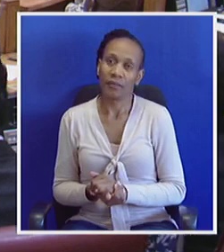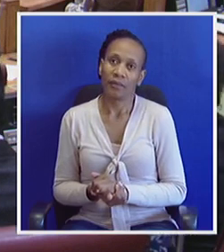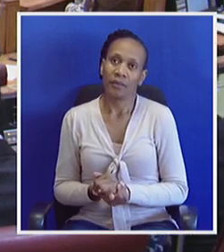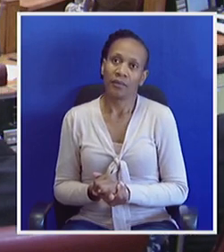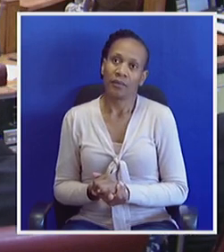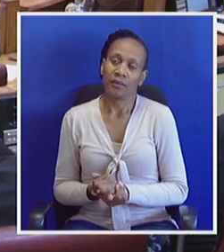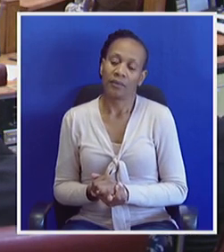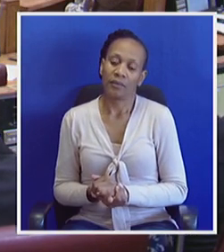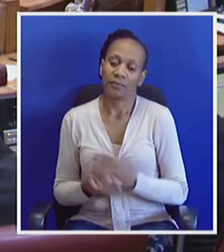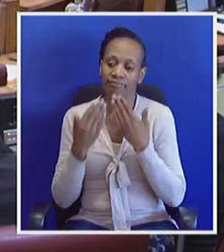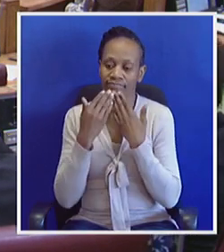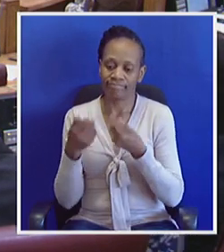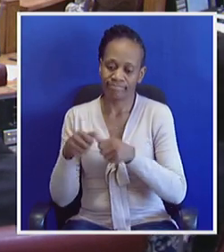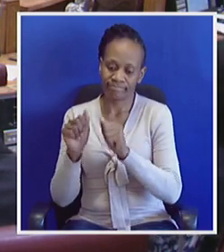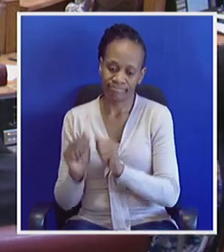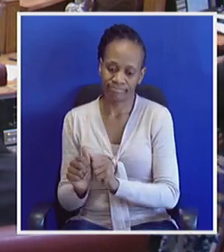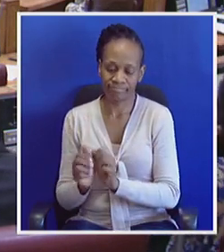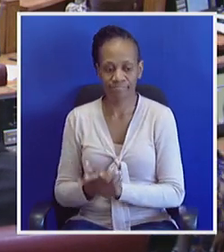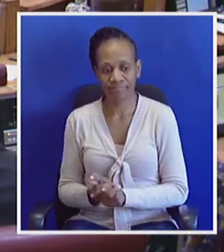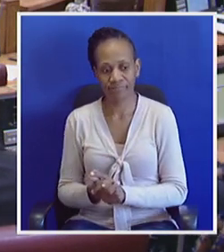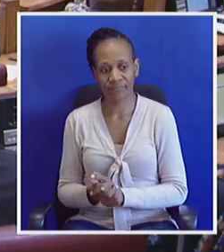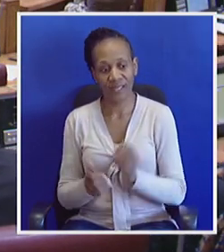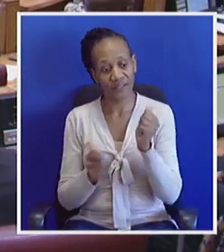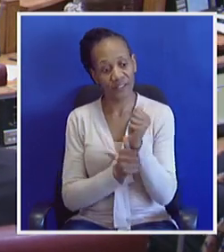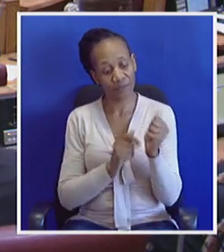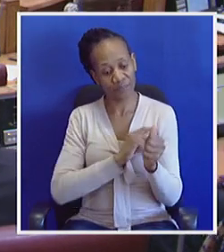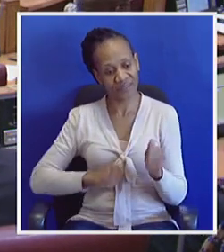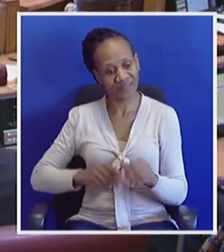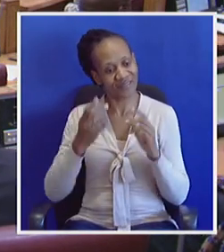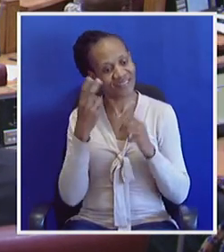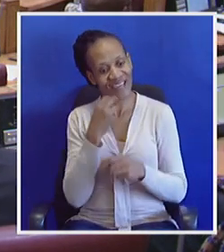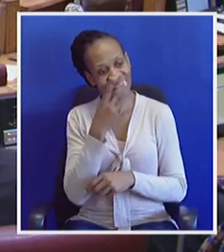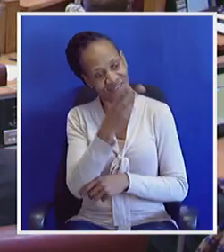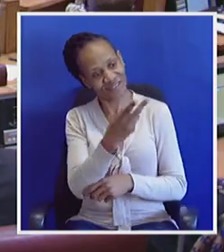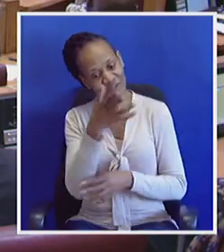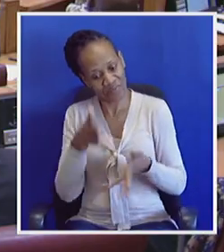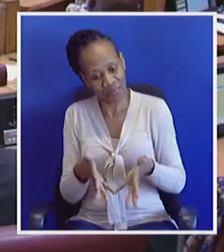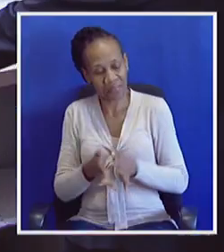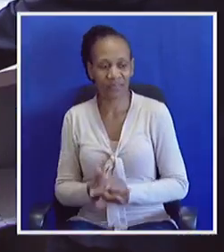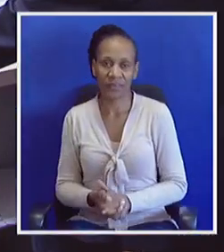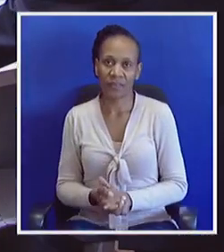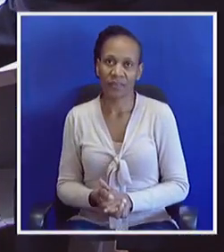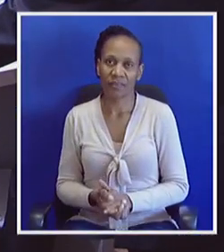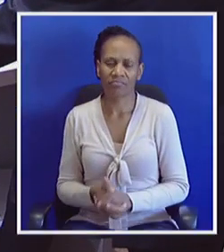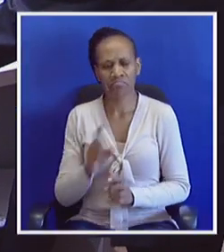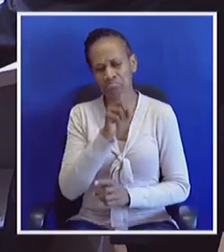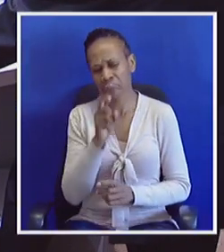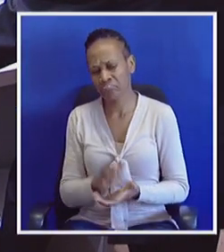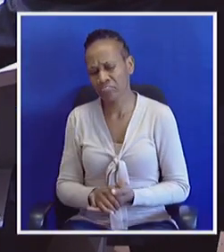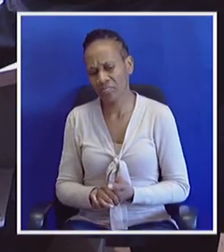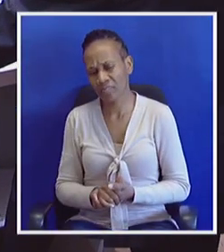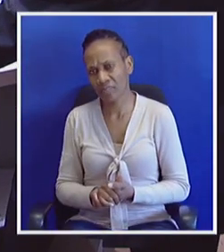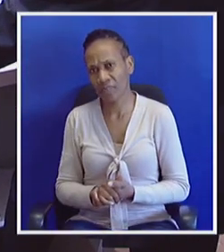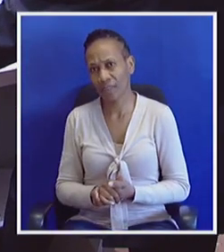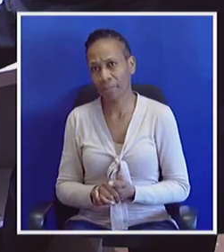Thank you, Honorable Chairperson. Good to see you in the House, Mr. Deputy President. I just wanted to know, are there any penalties and fees